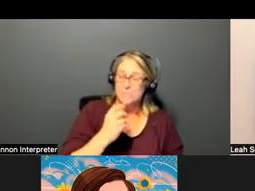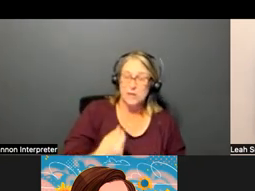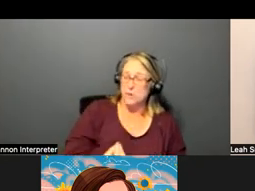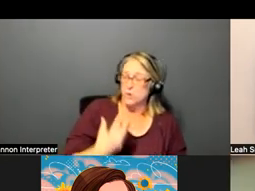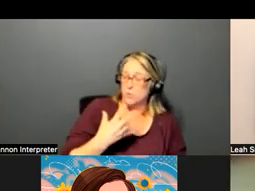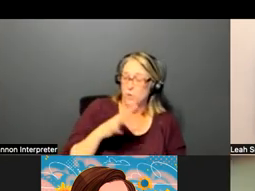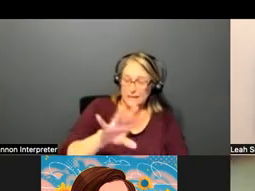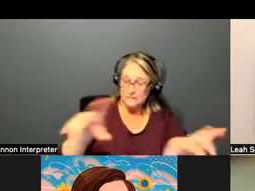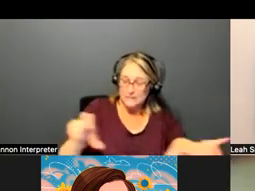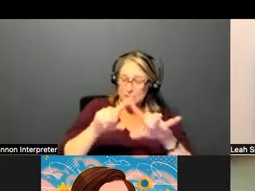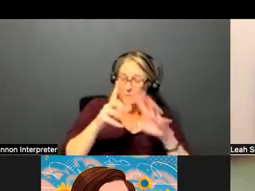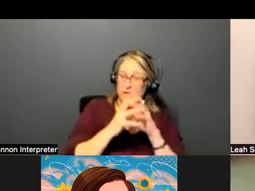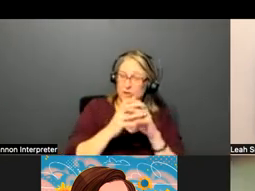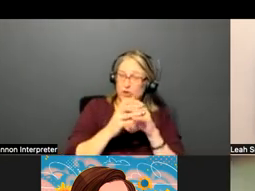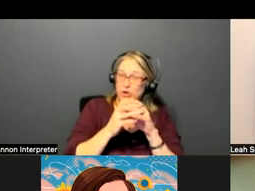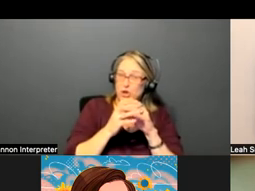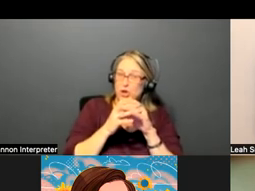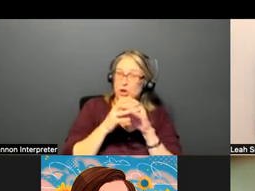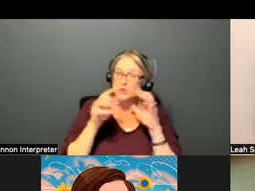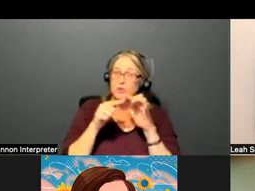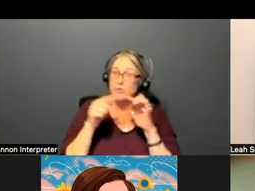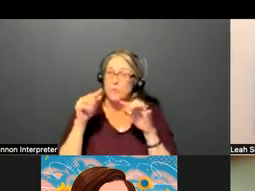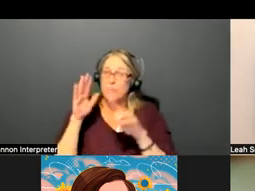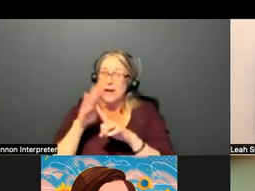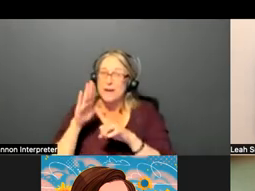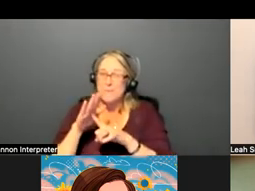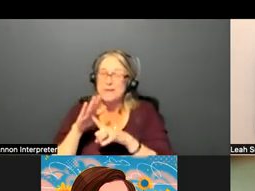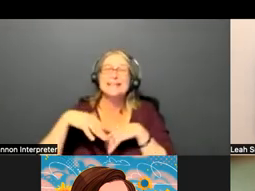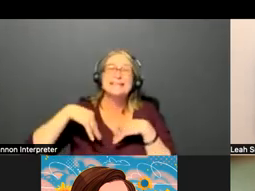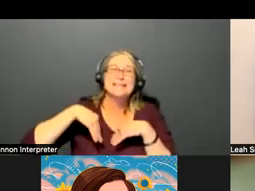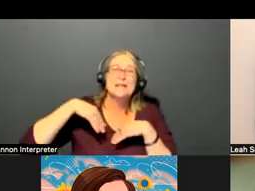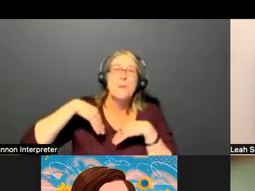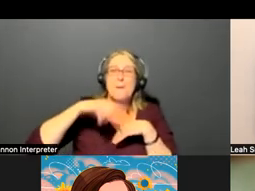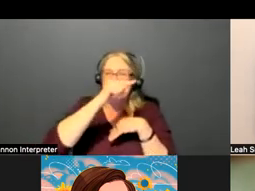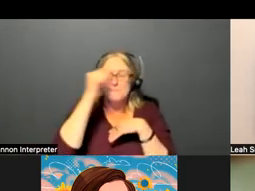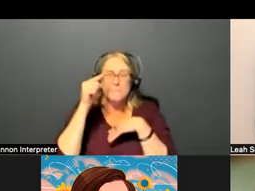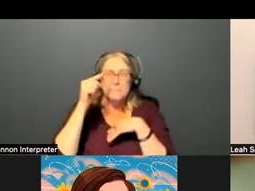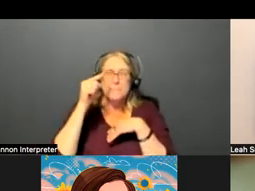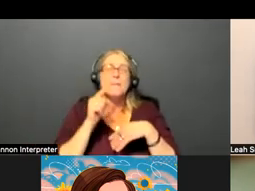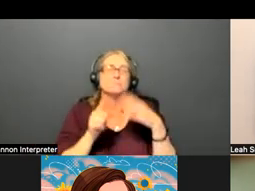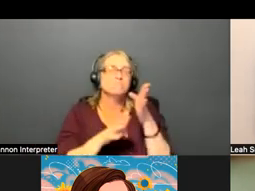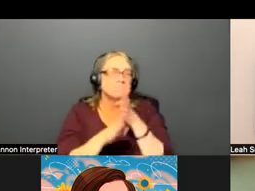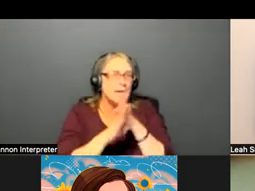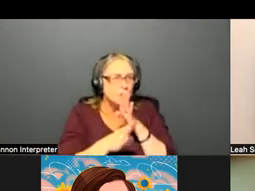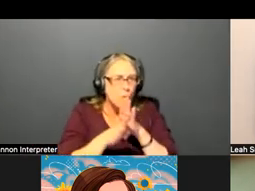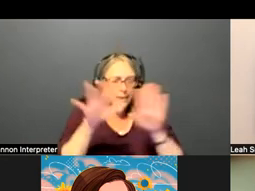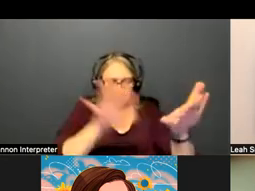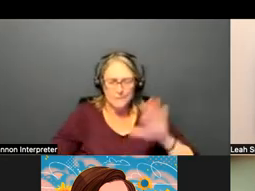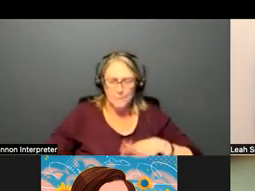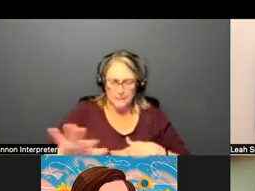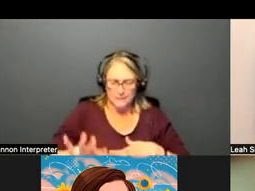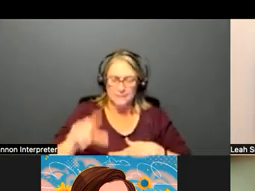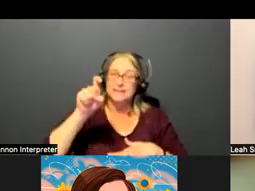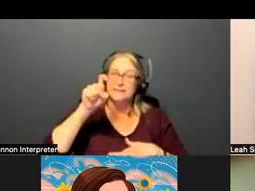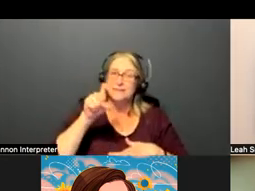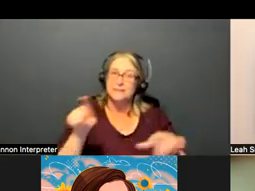to be intersectional, but so do minoritized spaces need to be intersectional. And I find myself that when